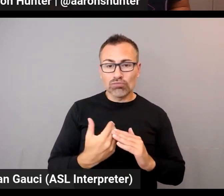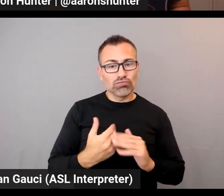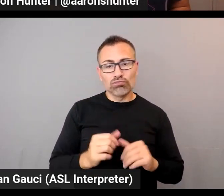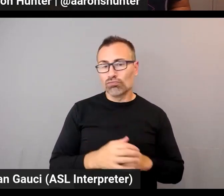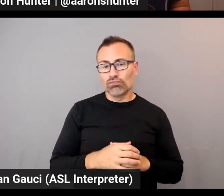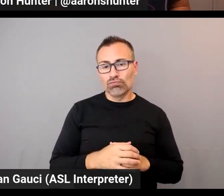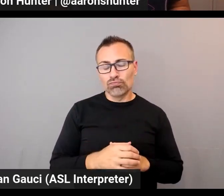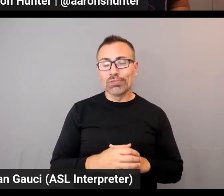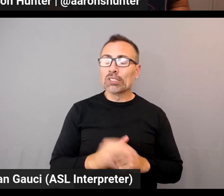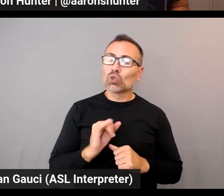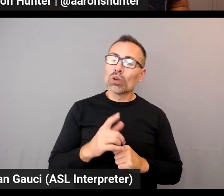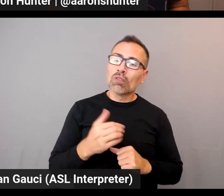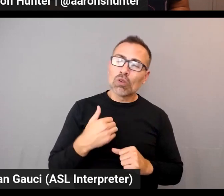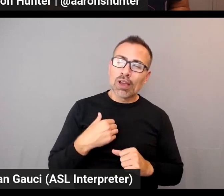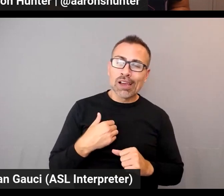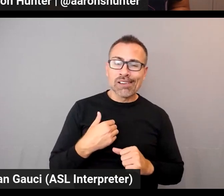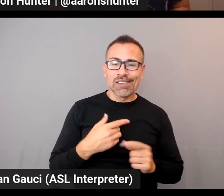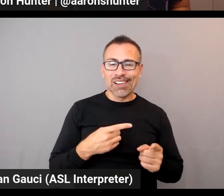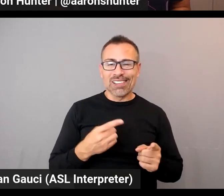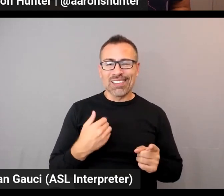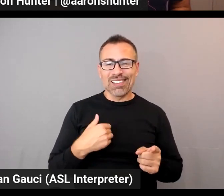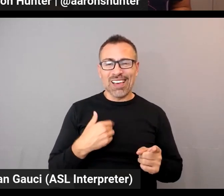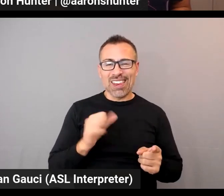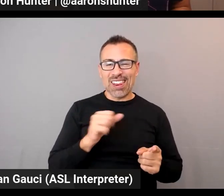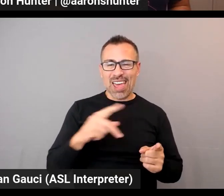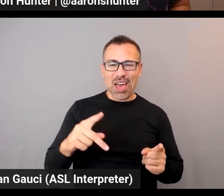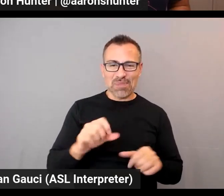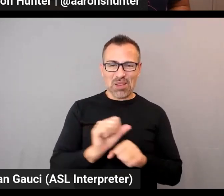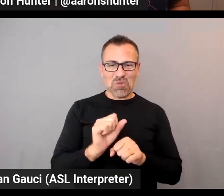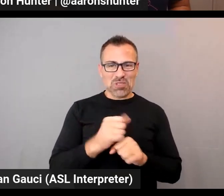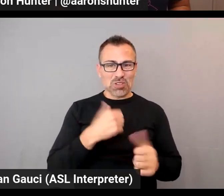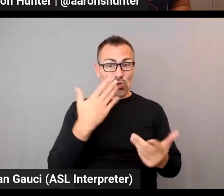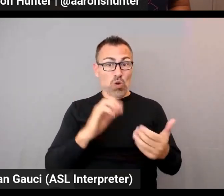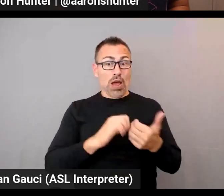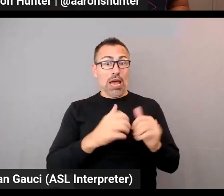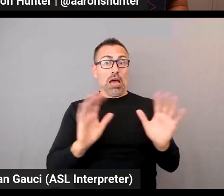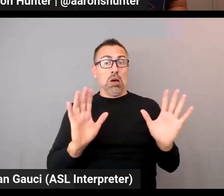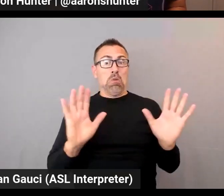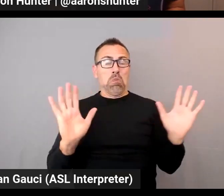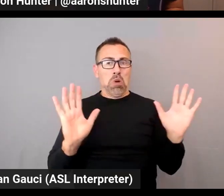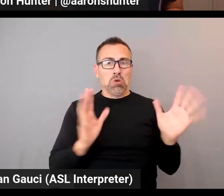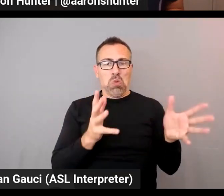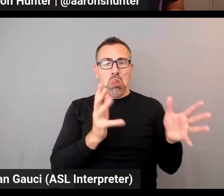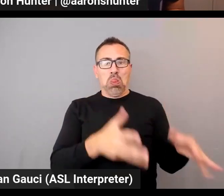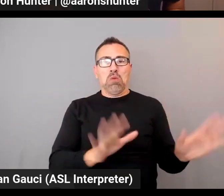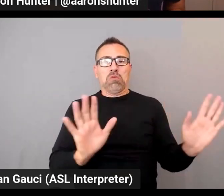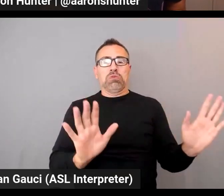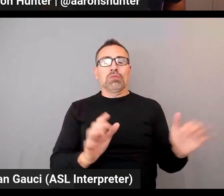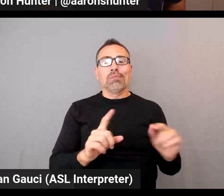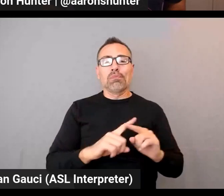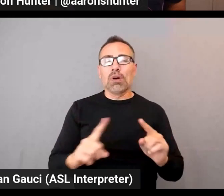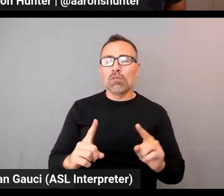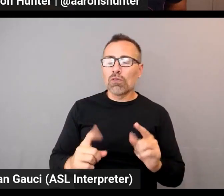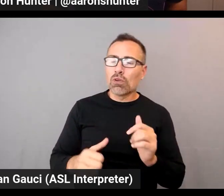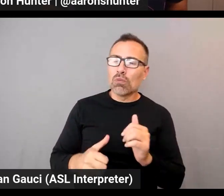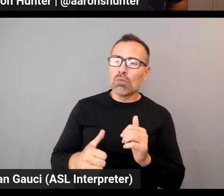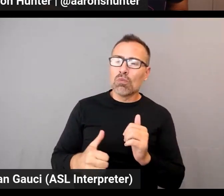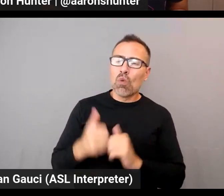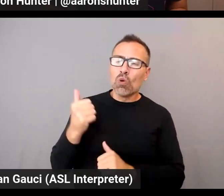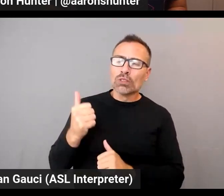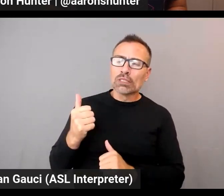you don't know how it works, but it works, and you want to just leave it aside, maybe you can leave that in .NET Framework. But for most active development, if you're